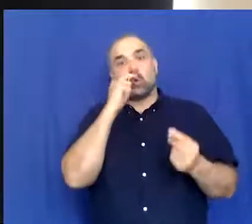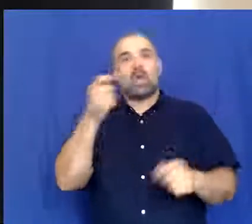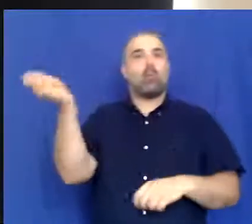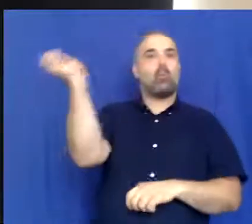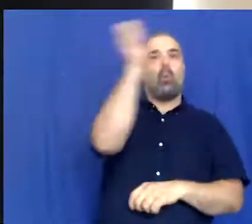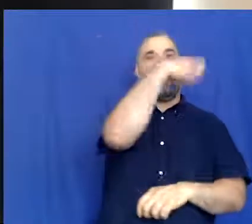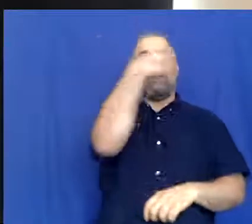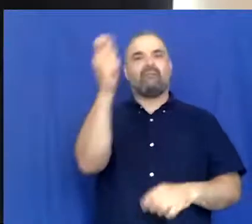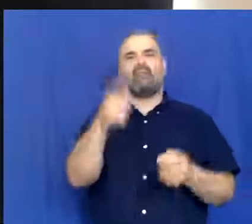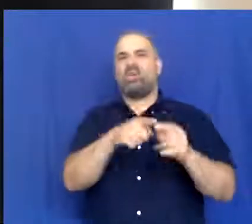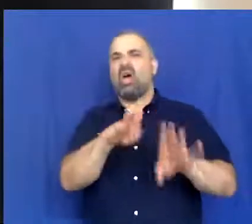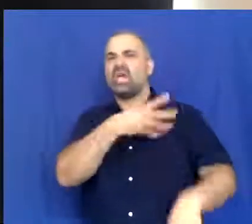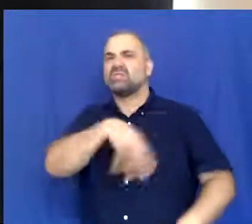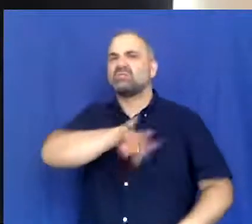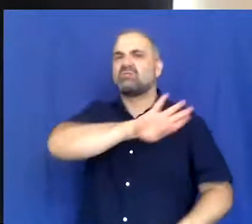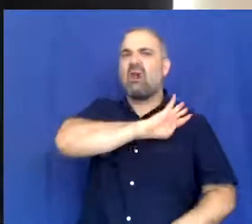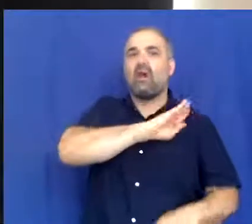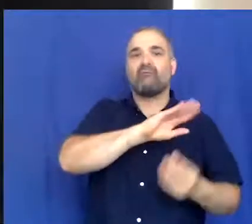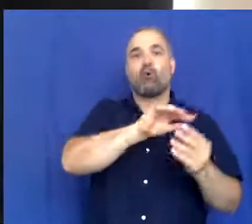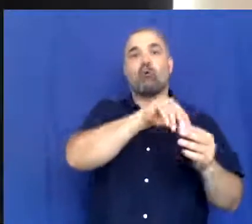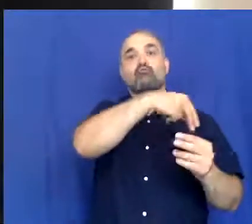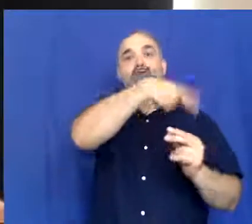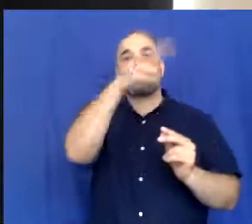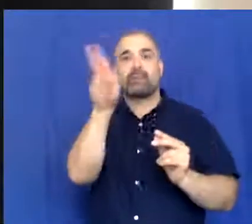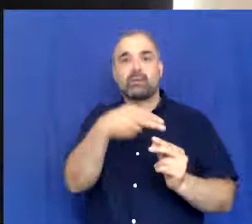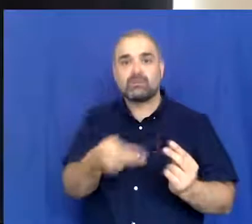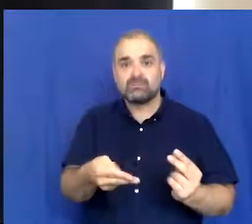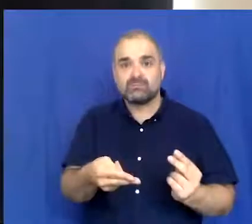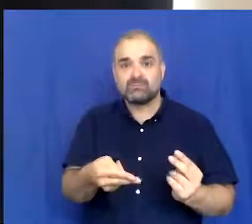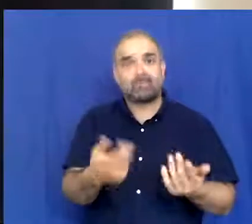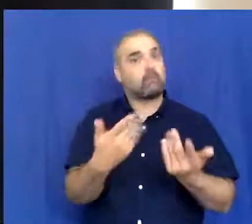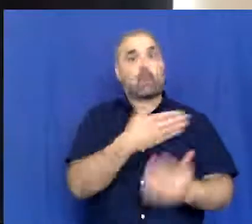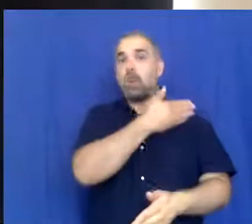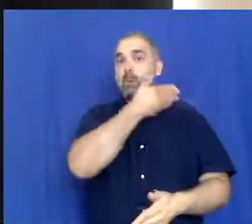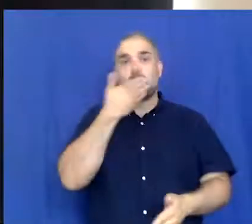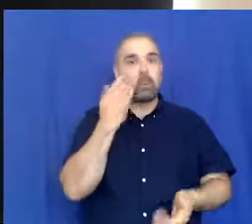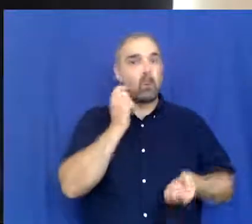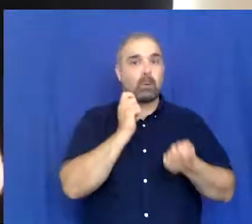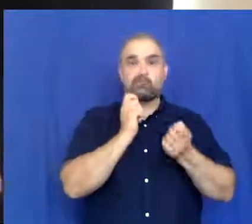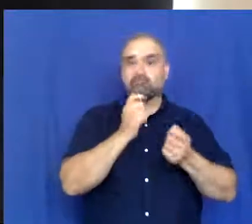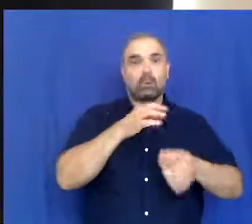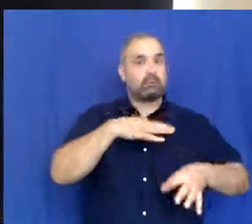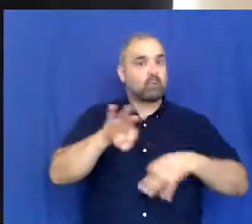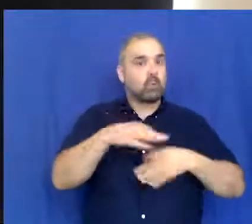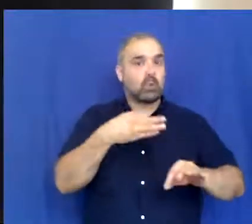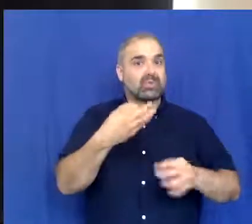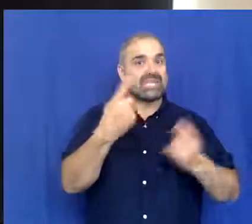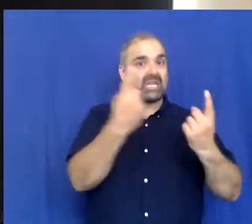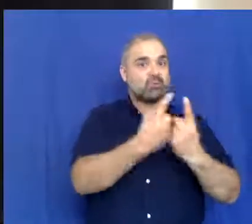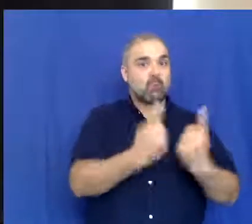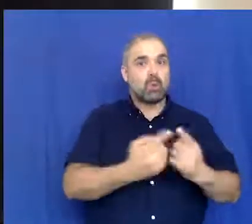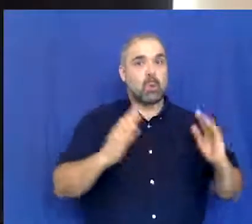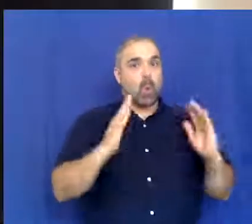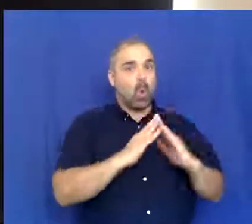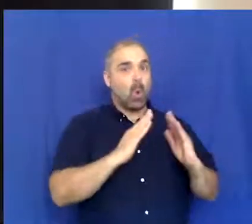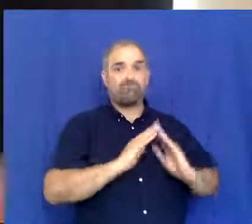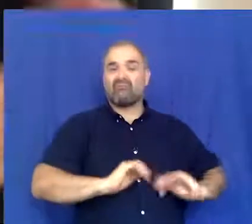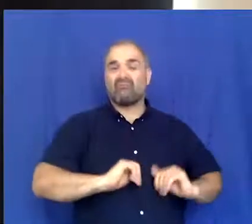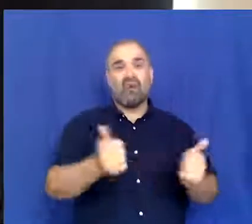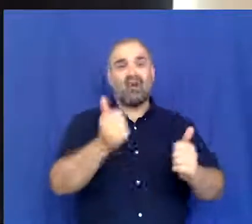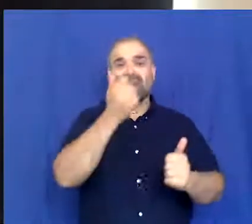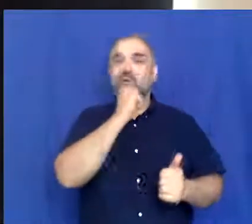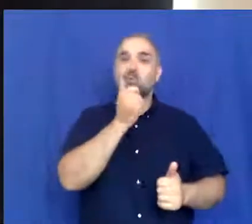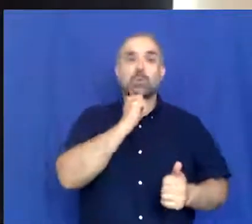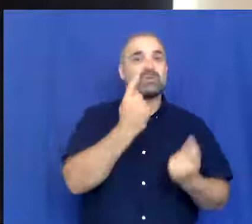wave in the air such as a scarf or a ribbon. If you don't have any musical instruments at home, that is absolutely fine. Get a bit creative